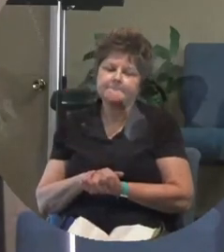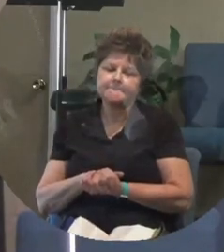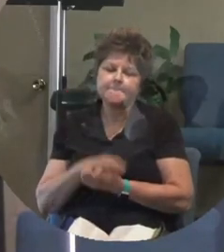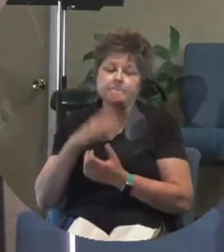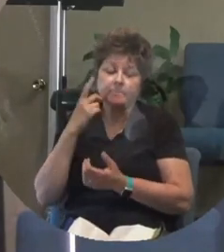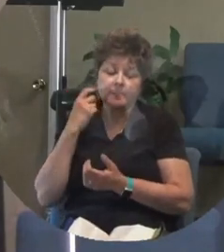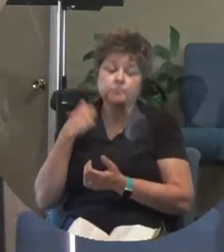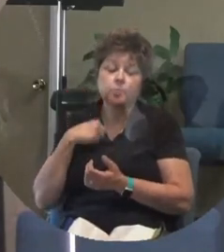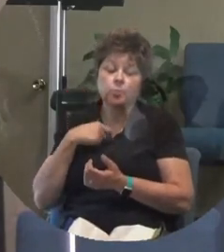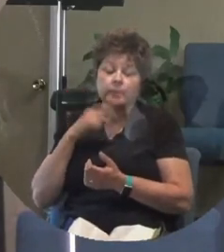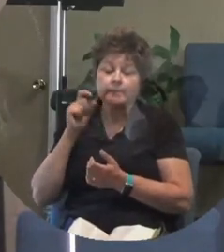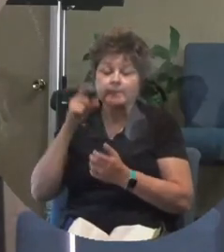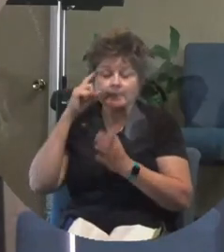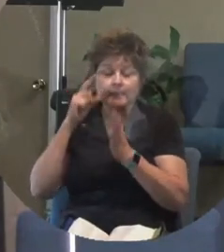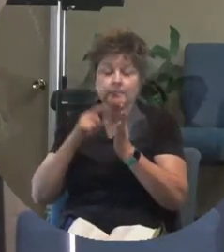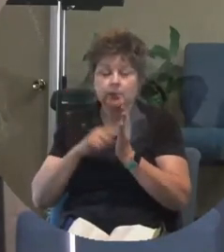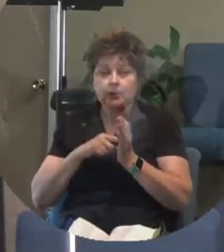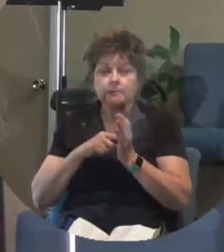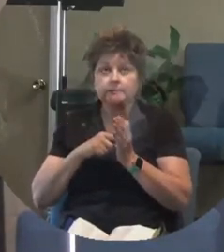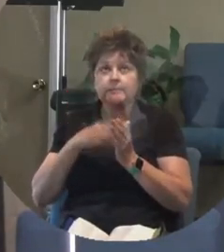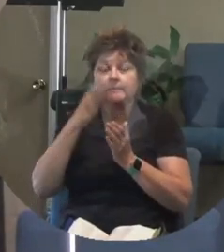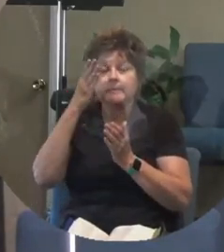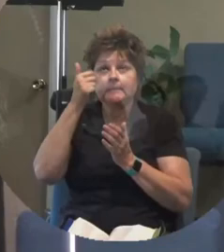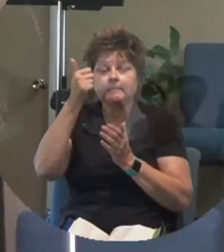Because we need to acknowledge that he's given us that.